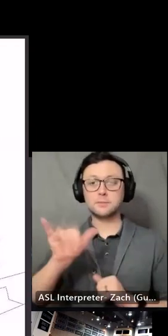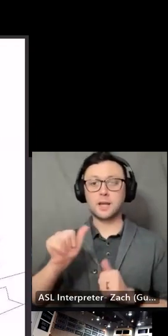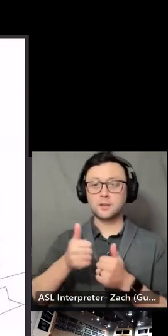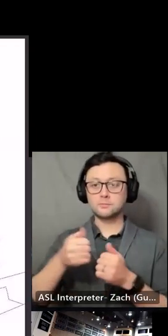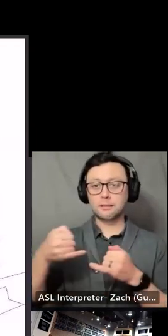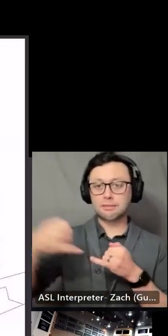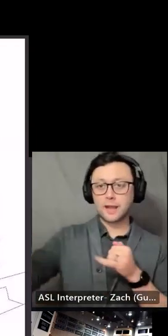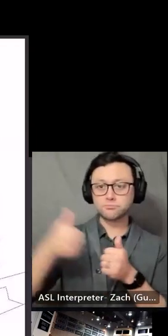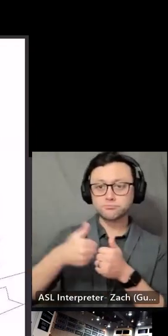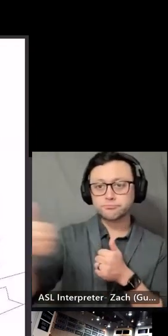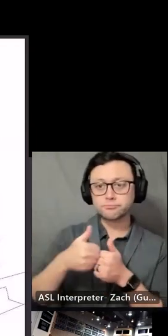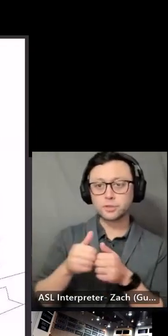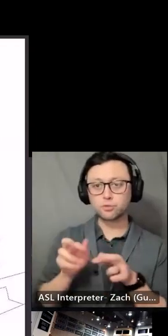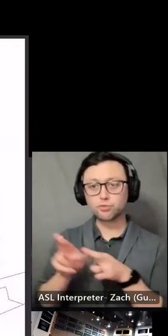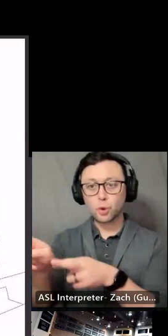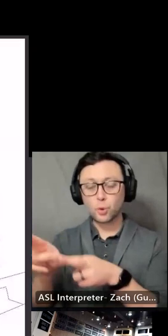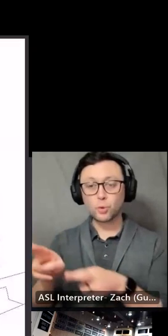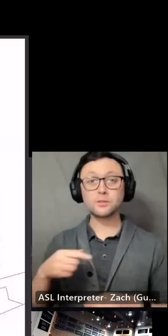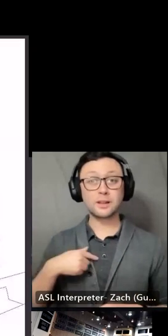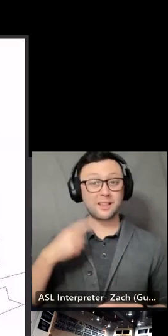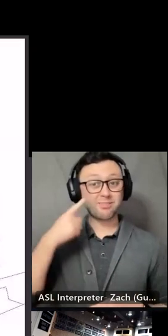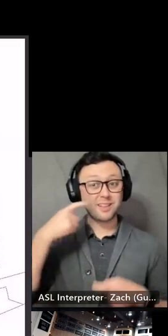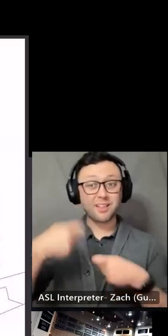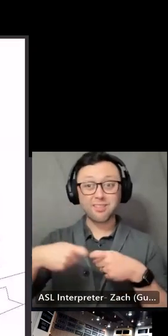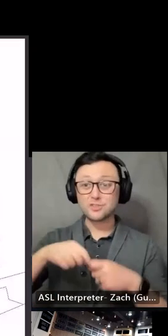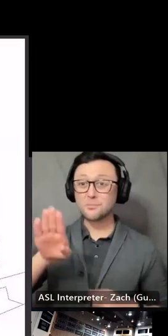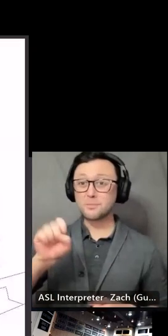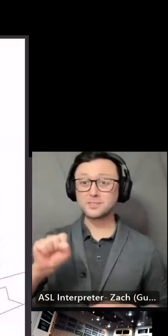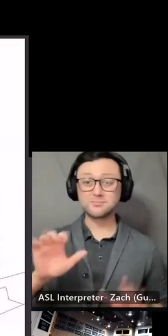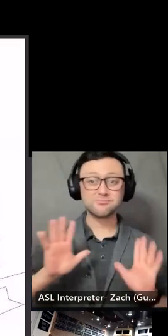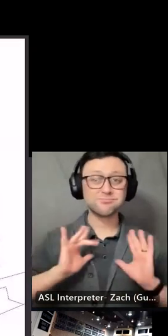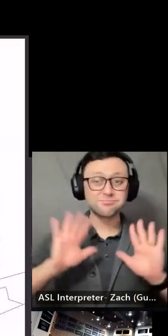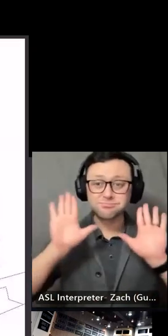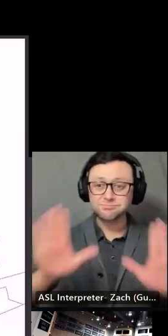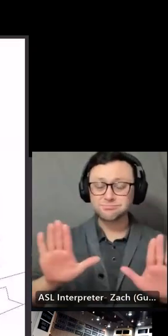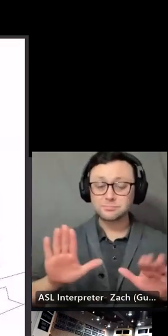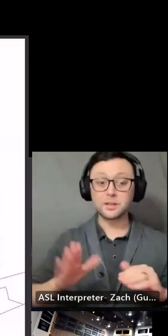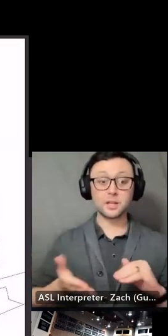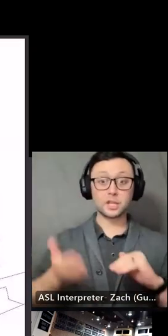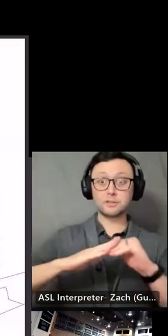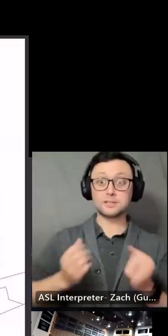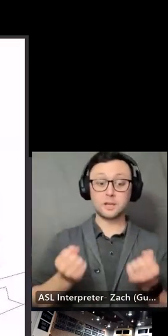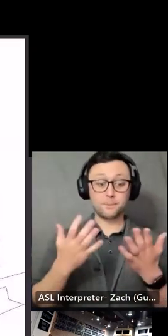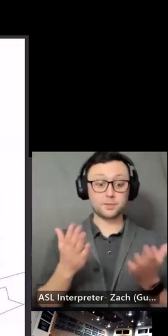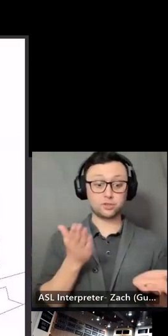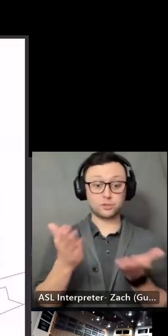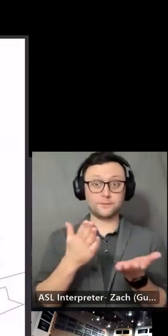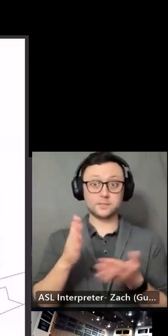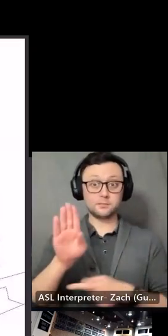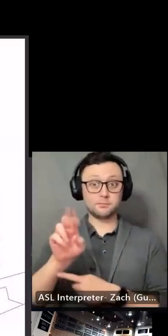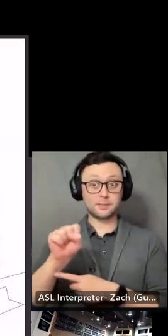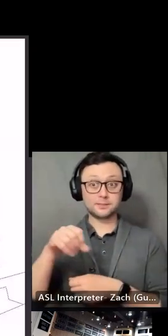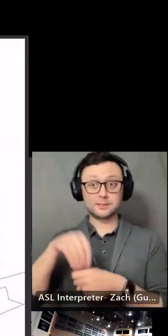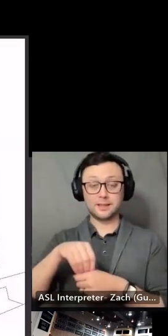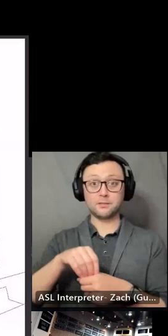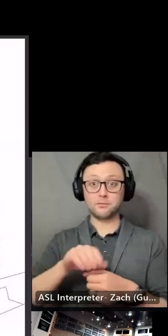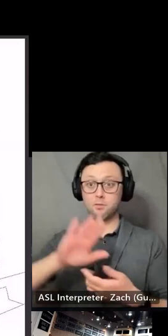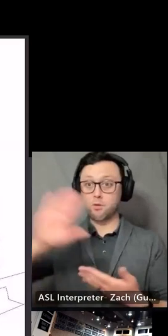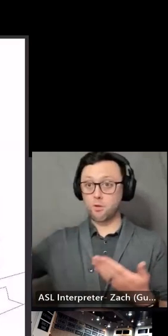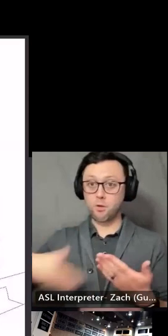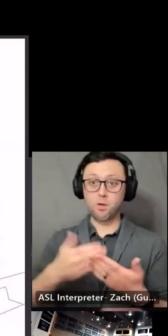know, electric buses are fabulous. I think increasing the amount of bus service in all communities in Boston